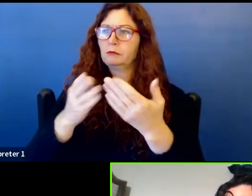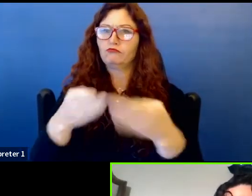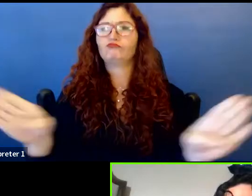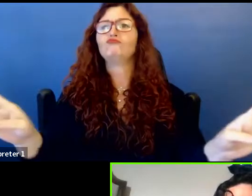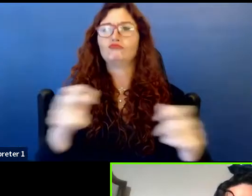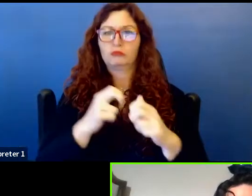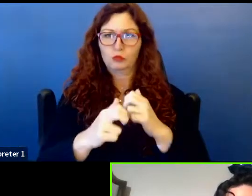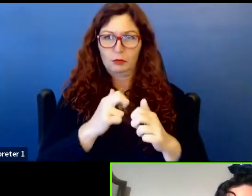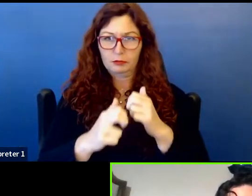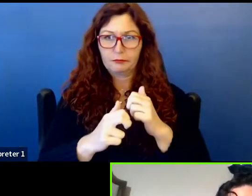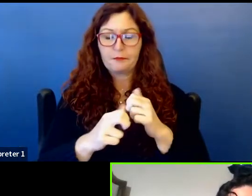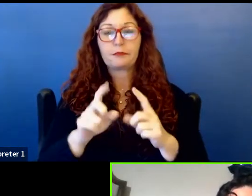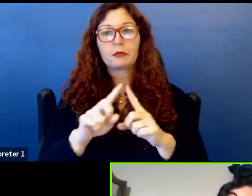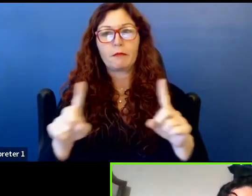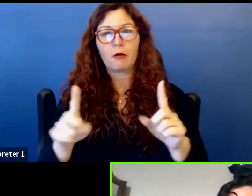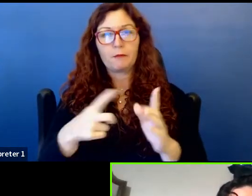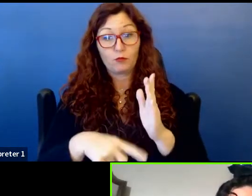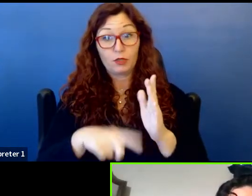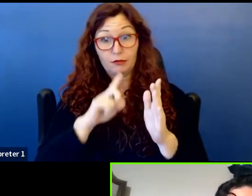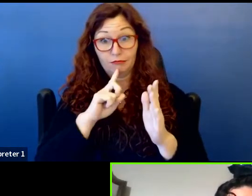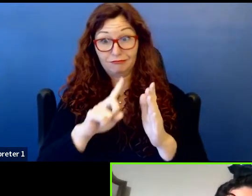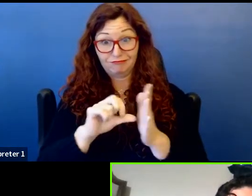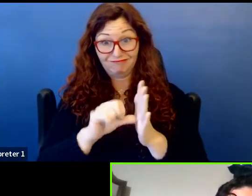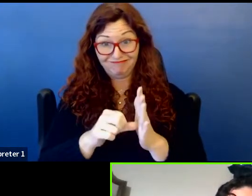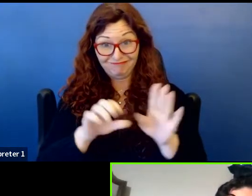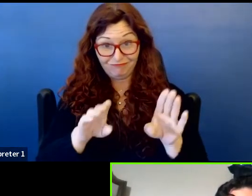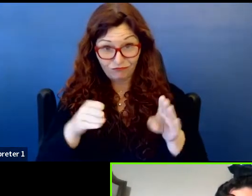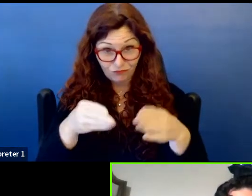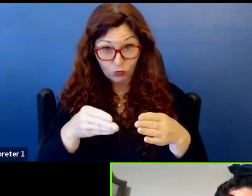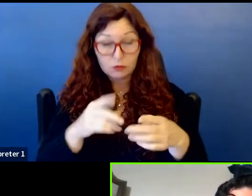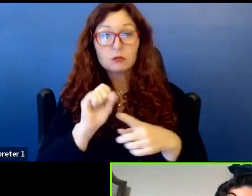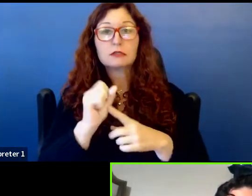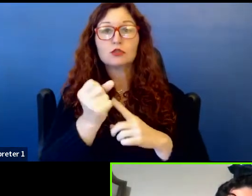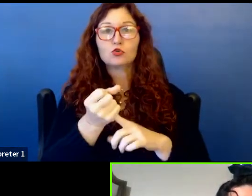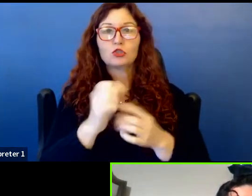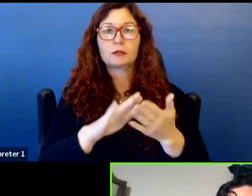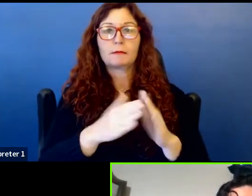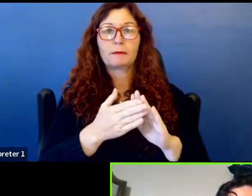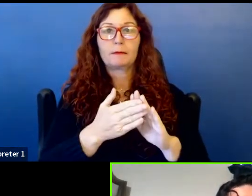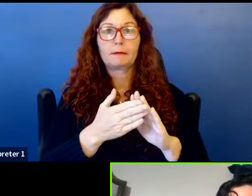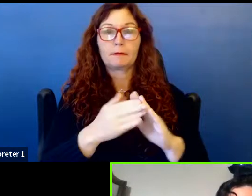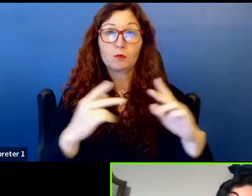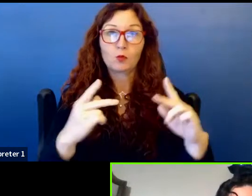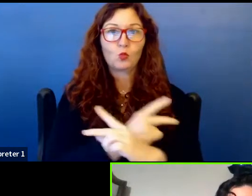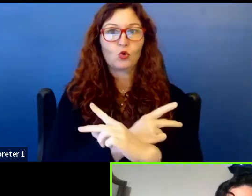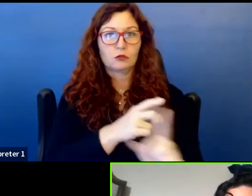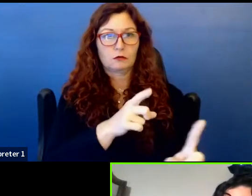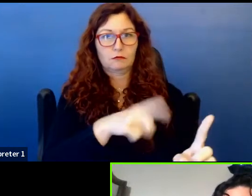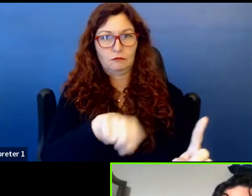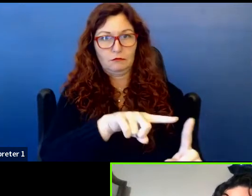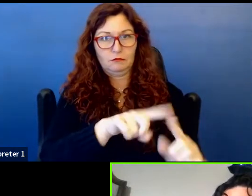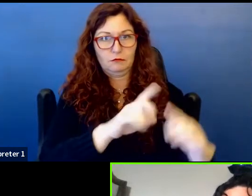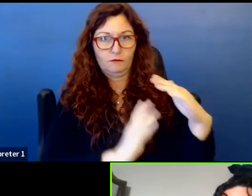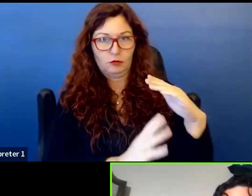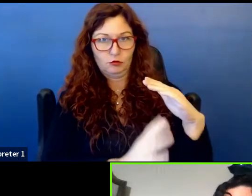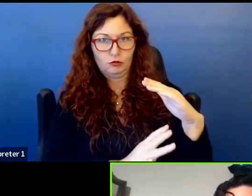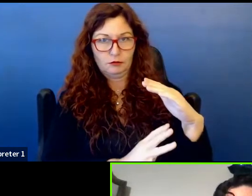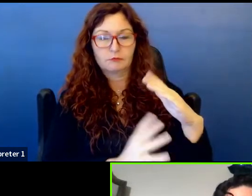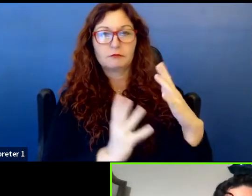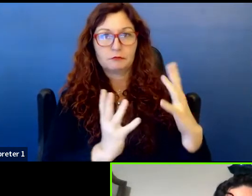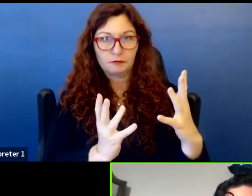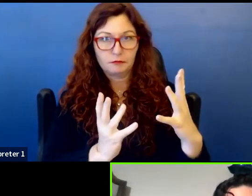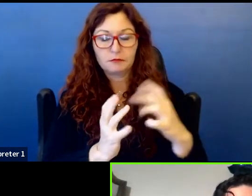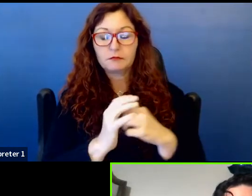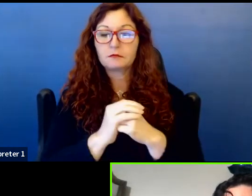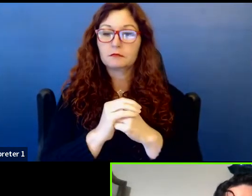said i think what i wanted to focus on was circumstances that really exacerbate the issues that we all recognize are present uh and